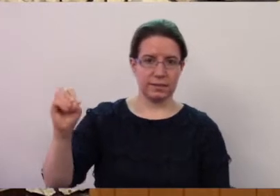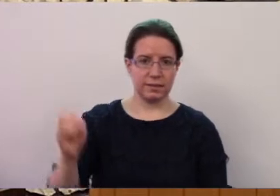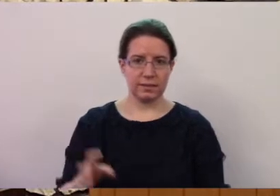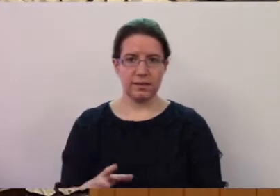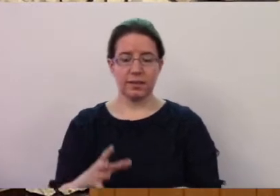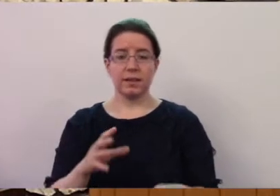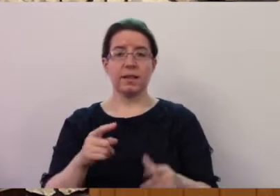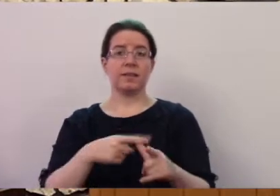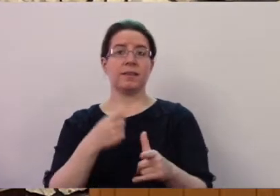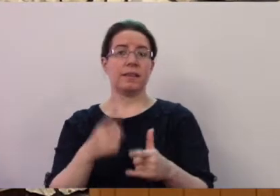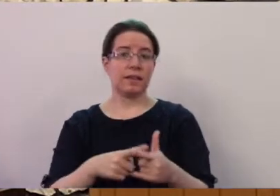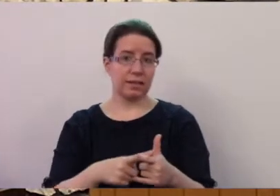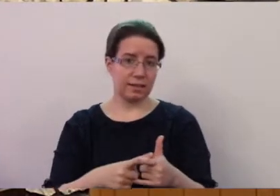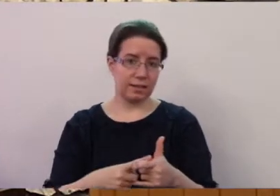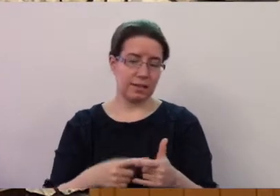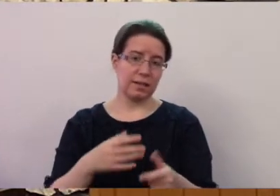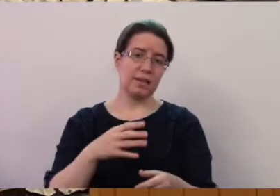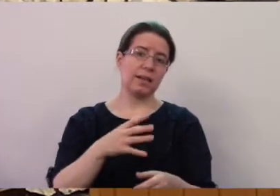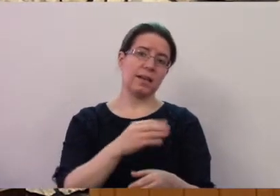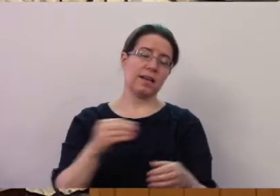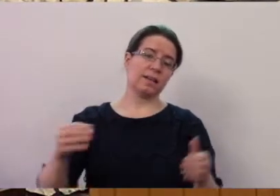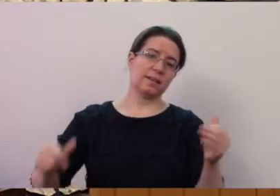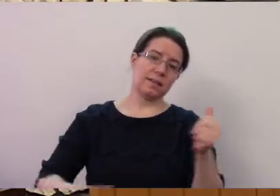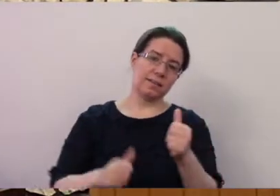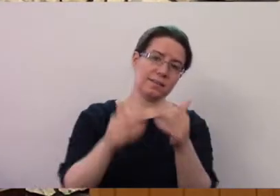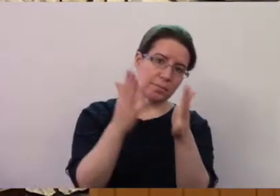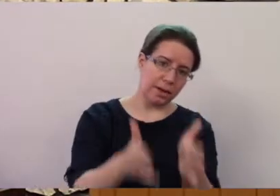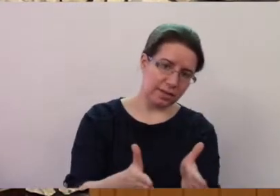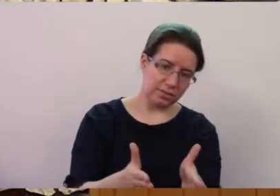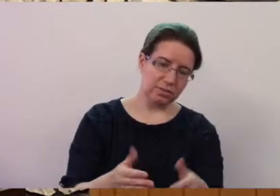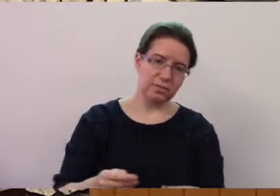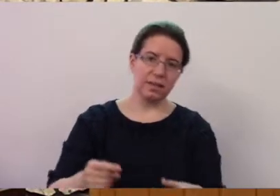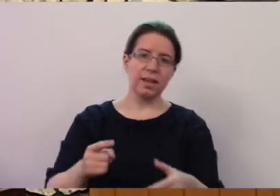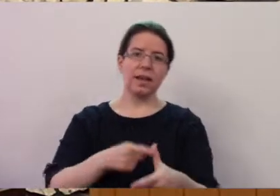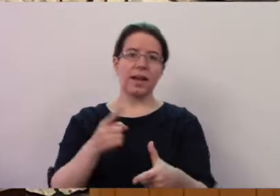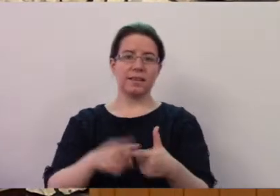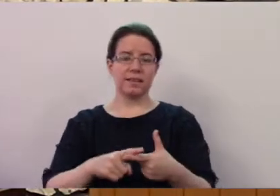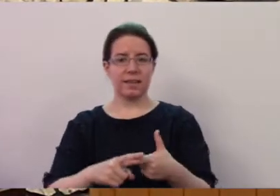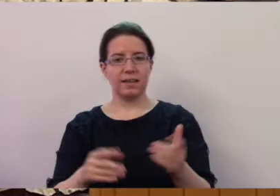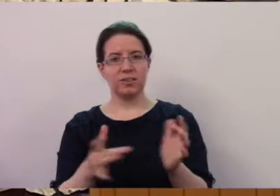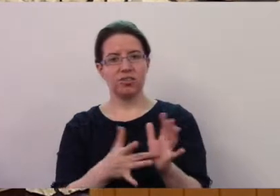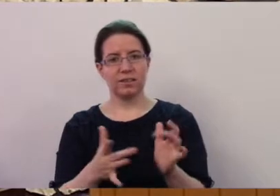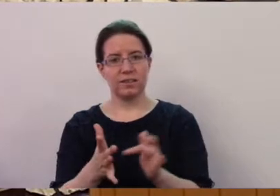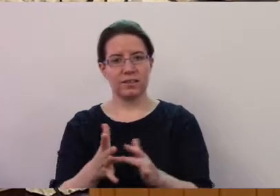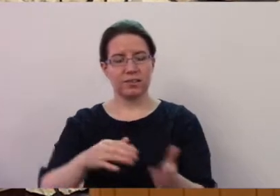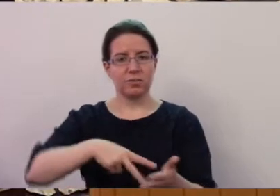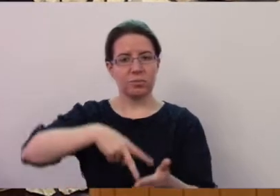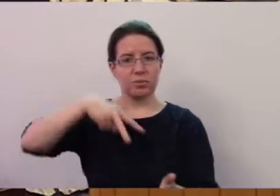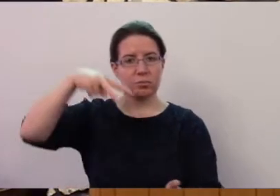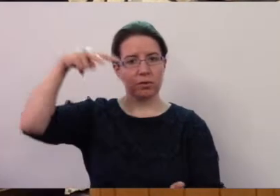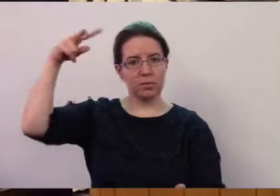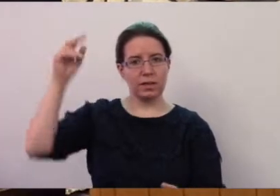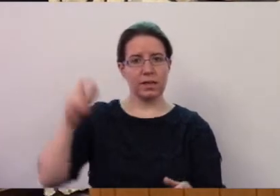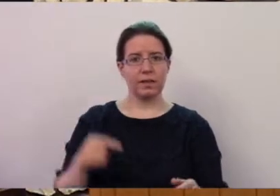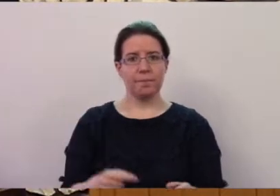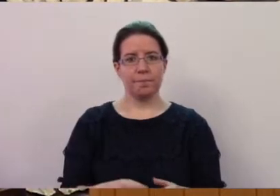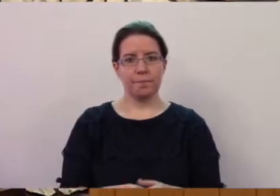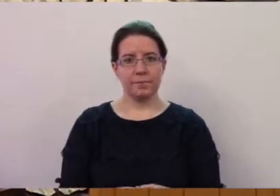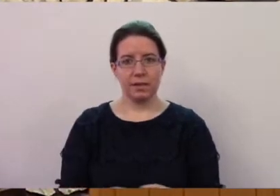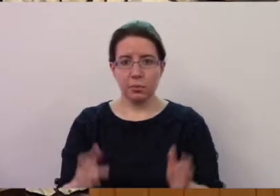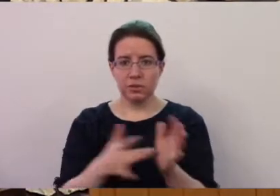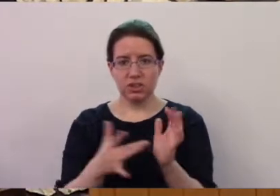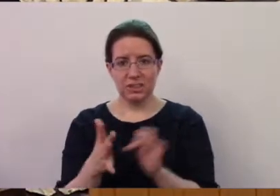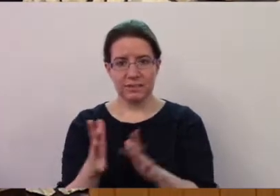through the Holy Ghost, had given commandments unto the apostles whom he had chosen, to whom also he showed